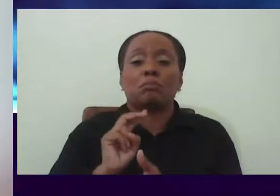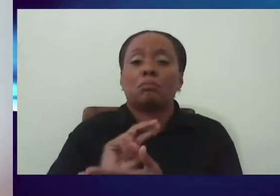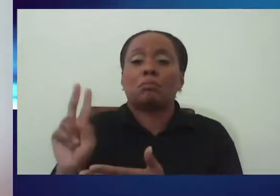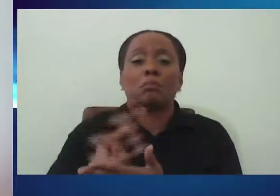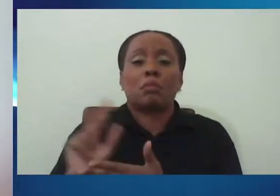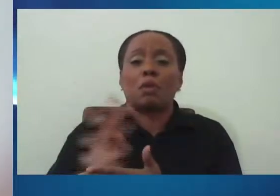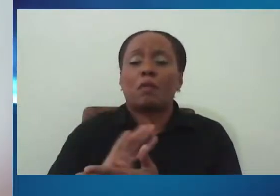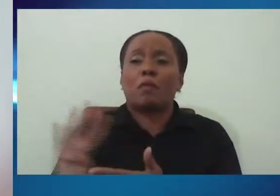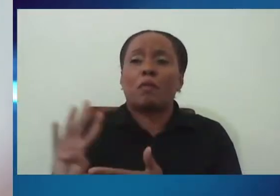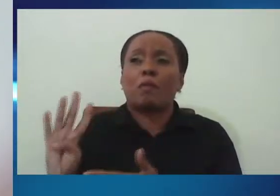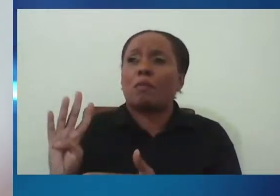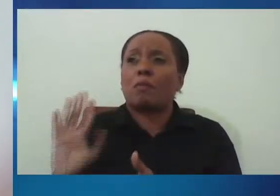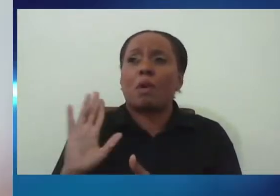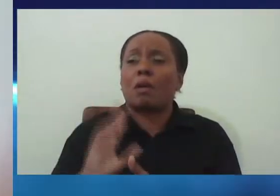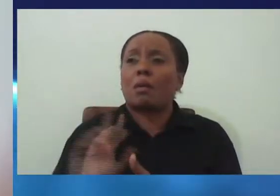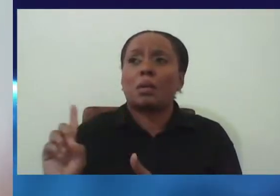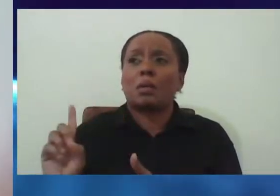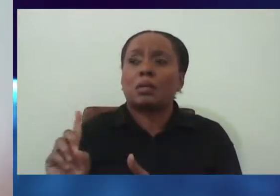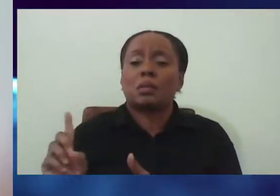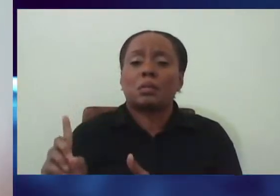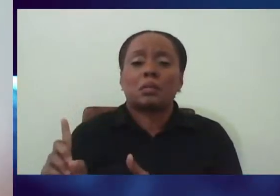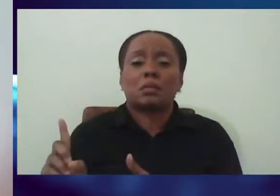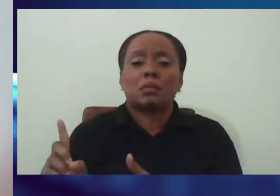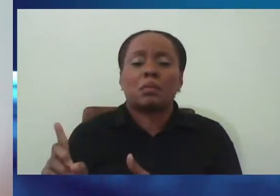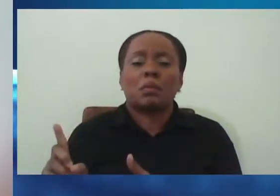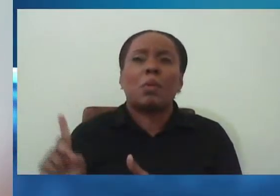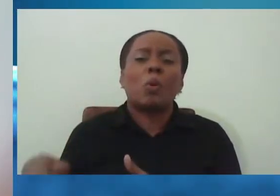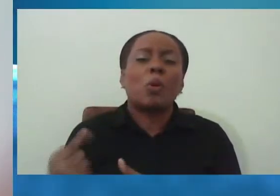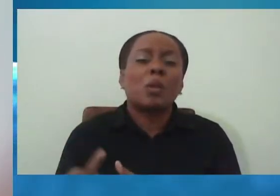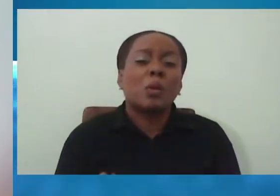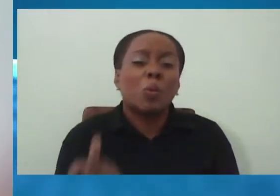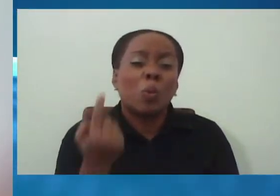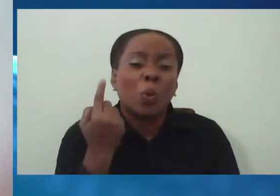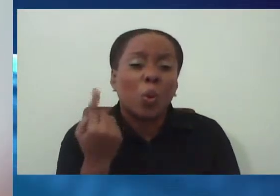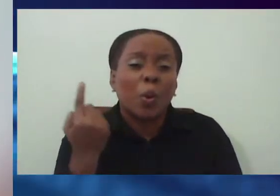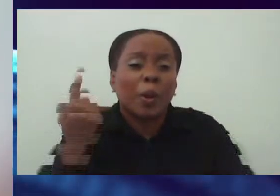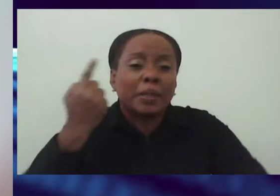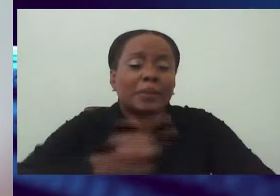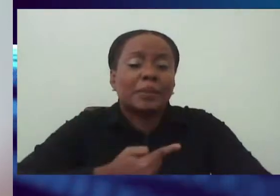one day when I think we had a problem with the